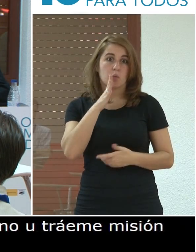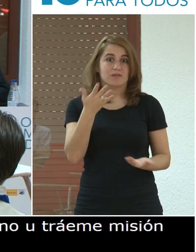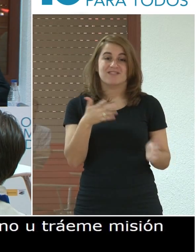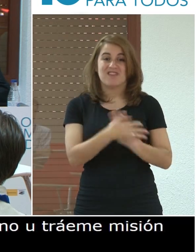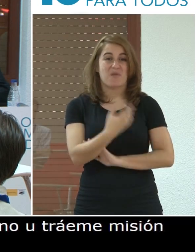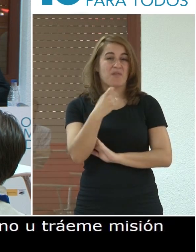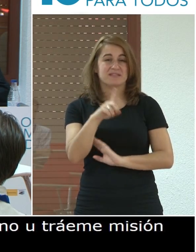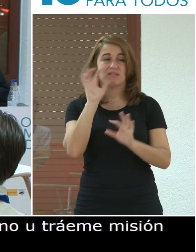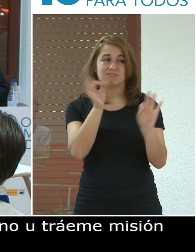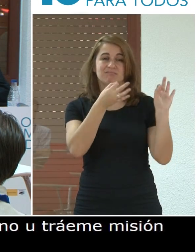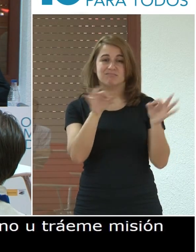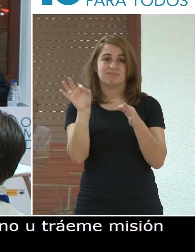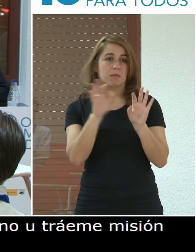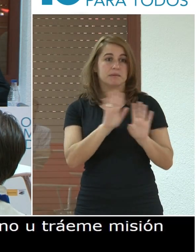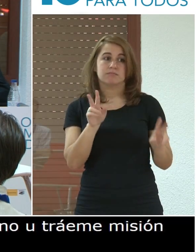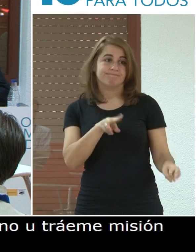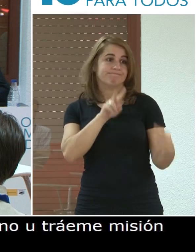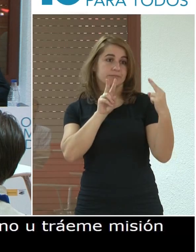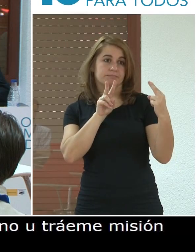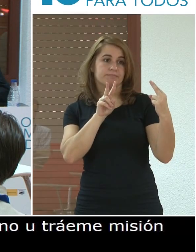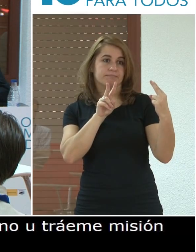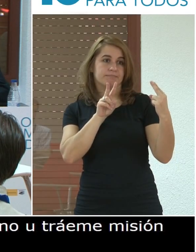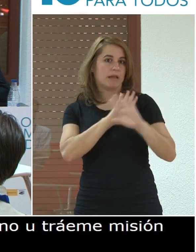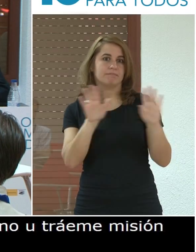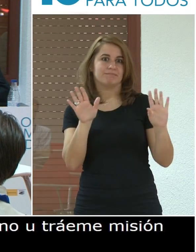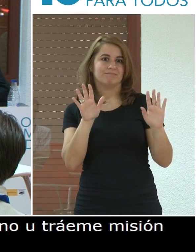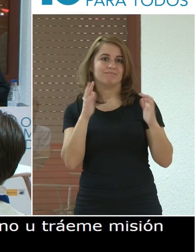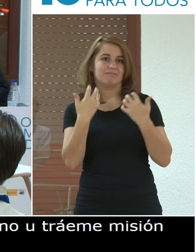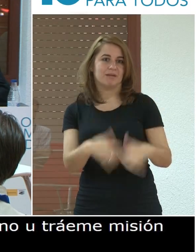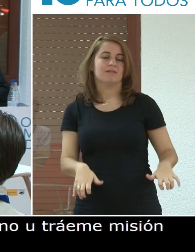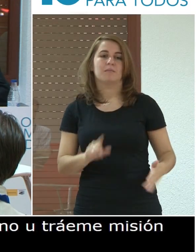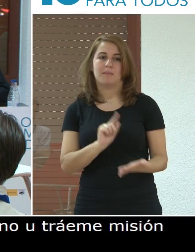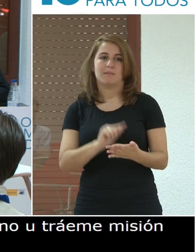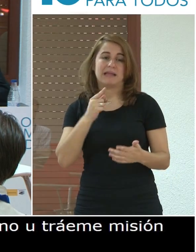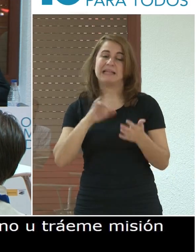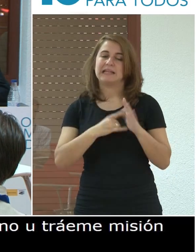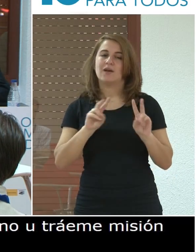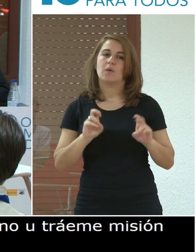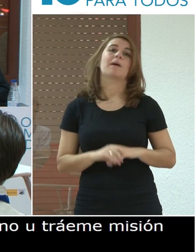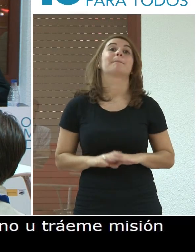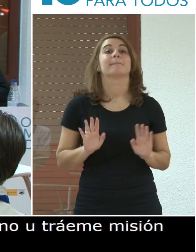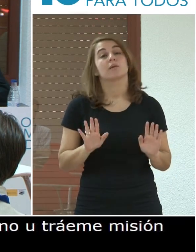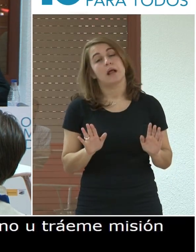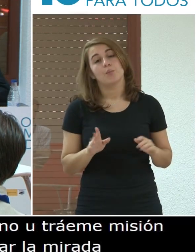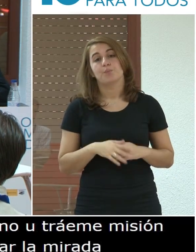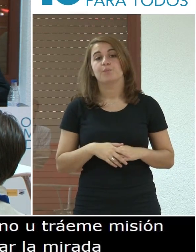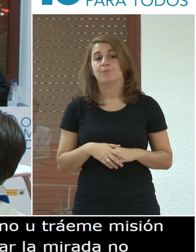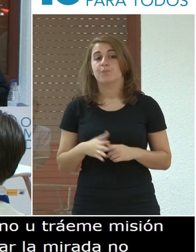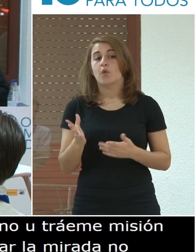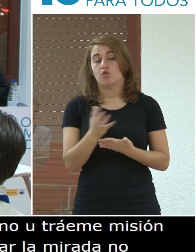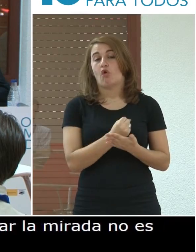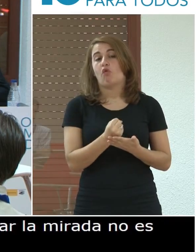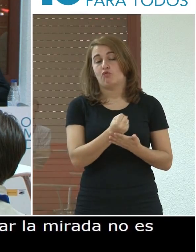This is very advantageous because you don't need to change the direction of your eyes. This is a new technique that we're looking at, but of course